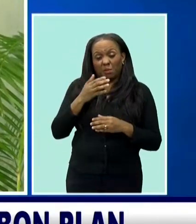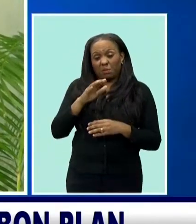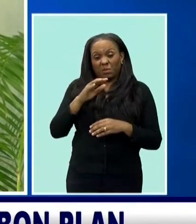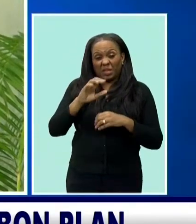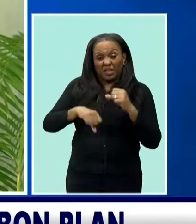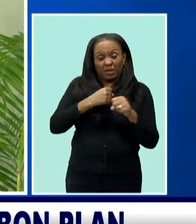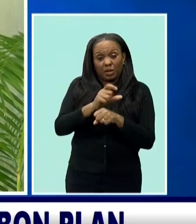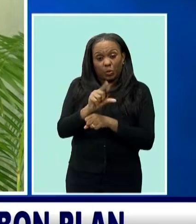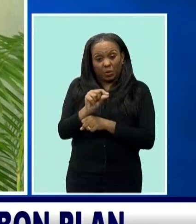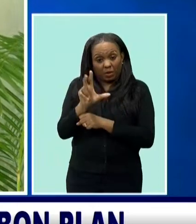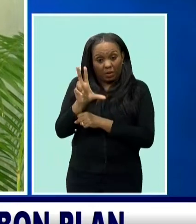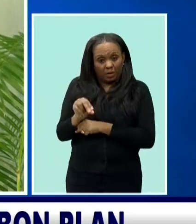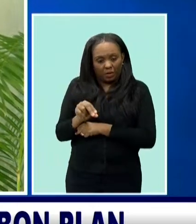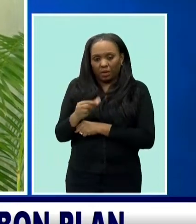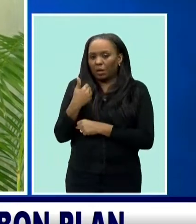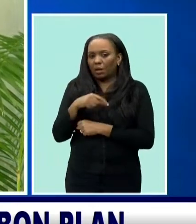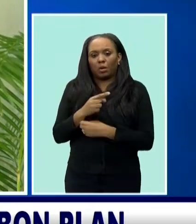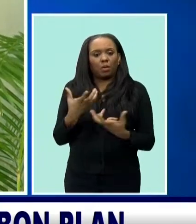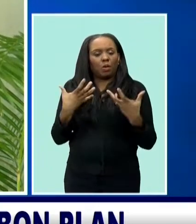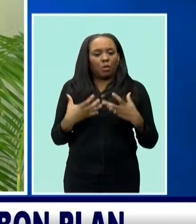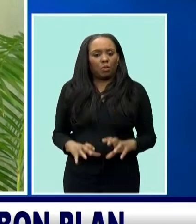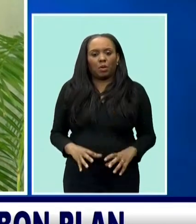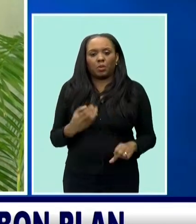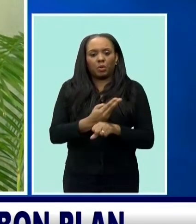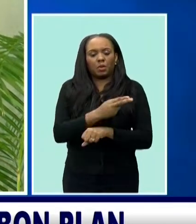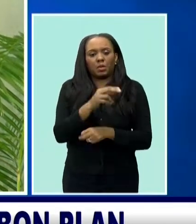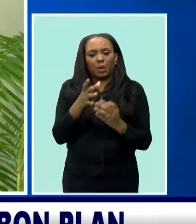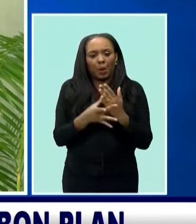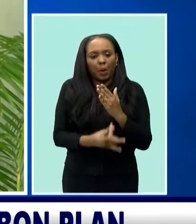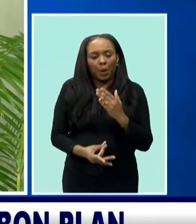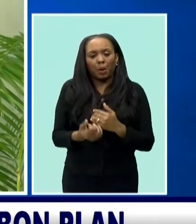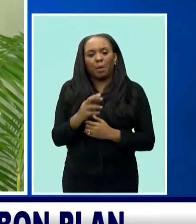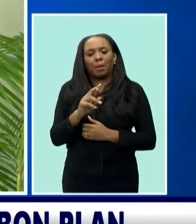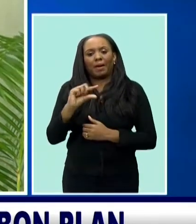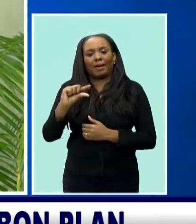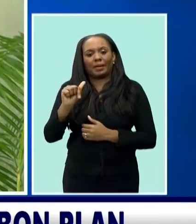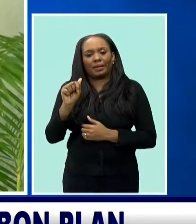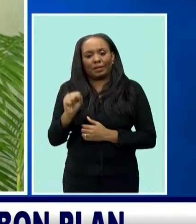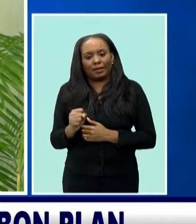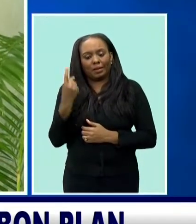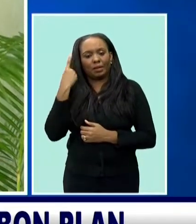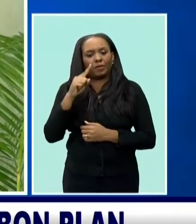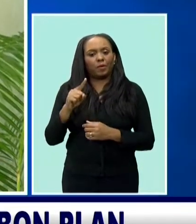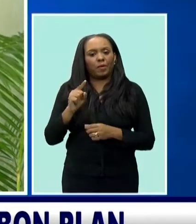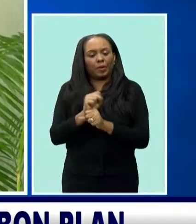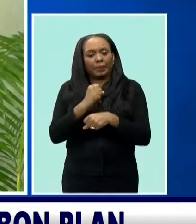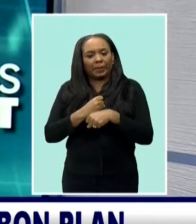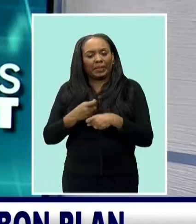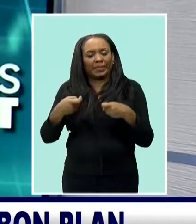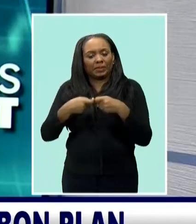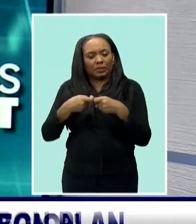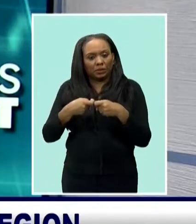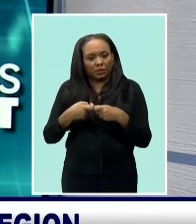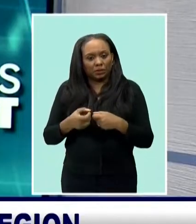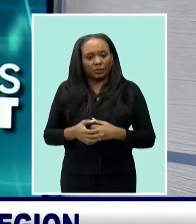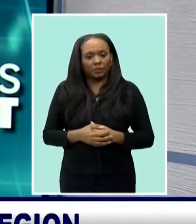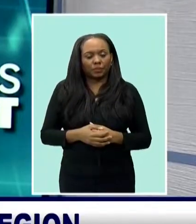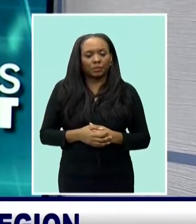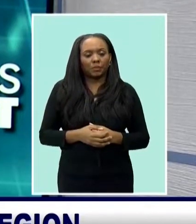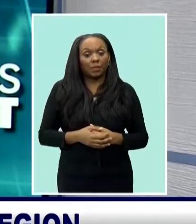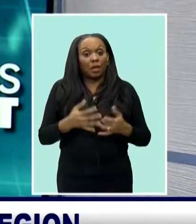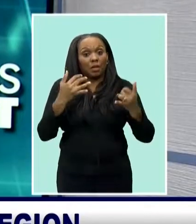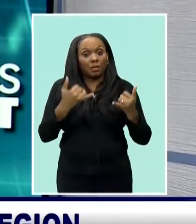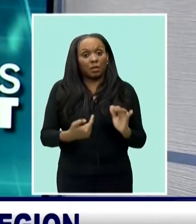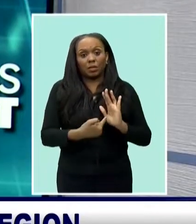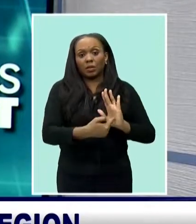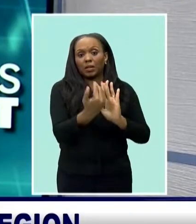finished with oil and gas as a forms and a means of generating electricity. Time now to